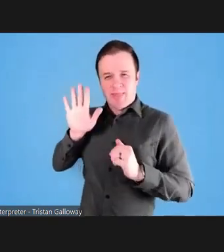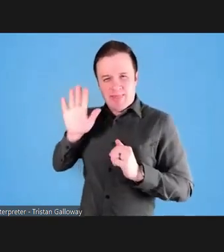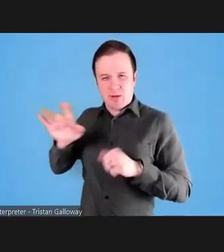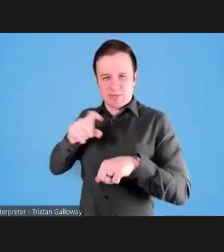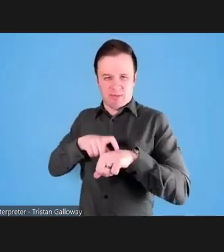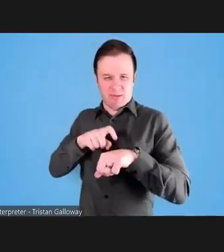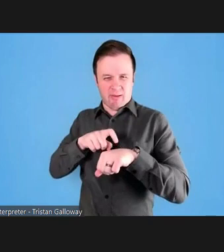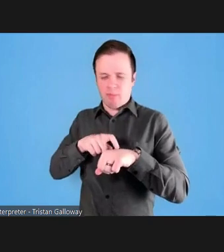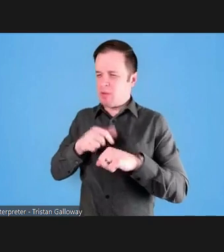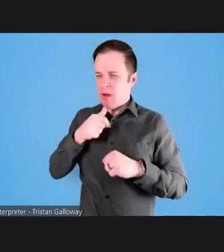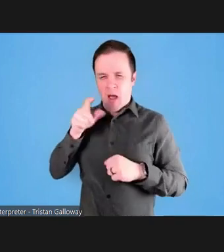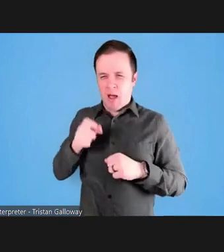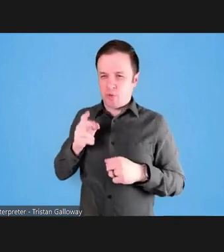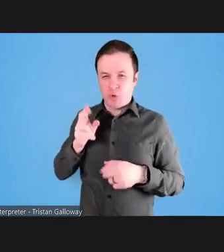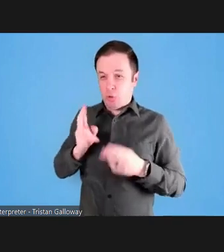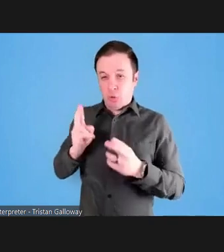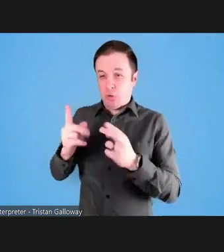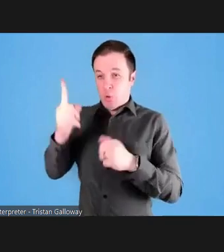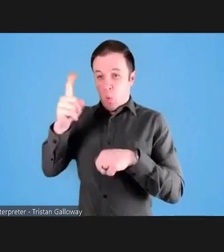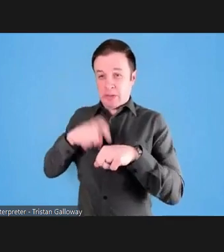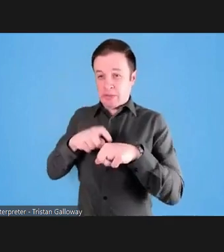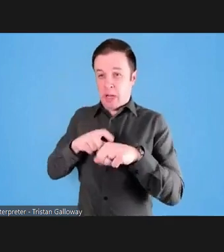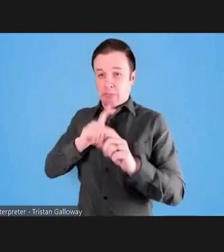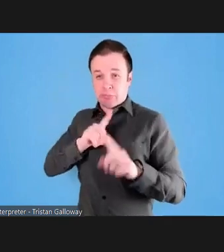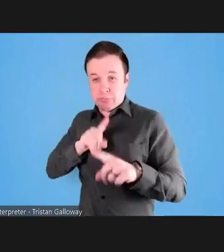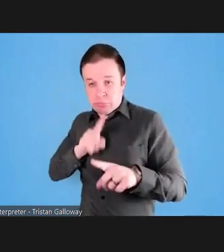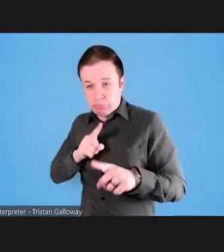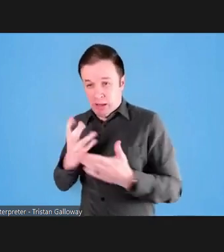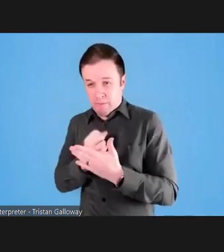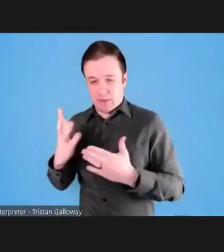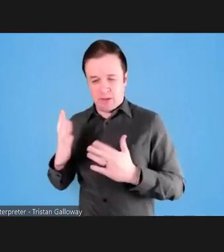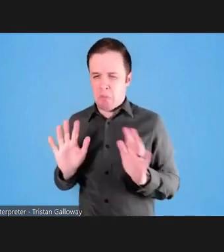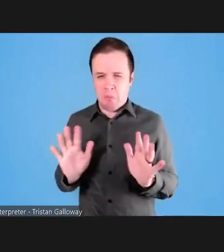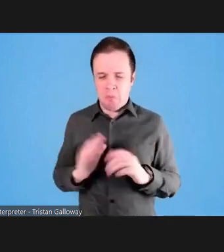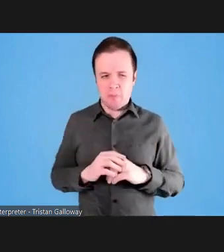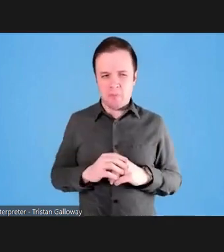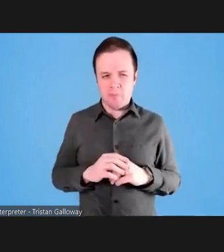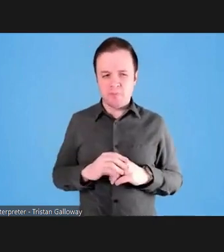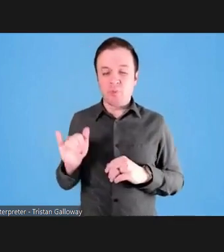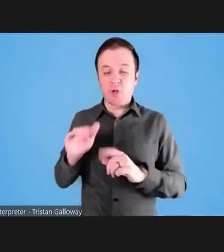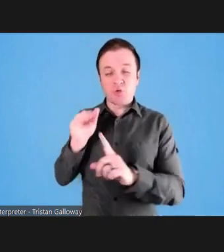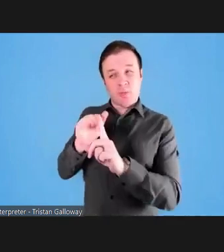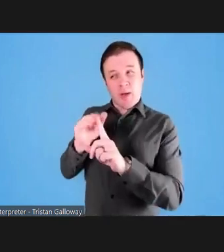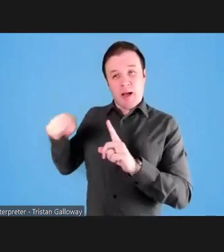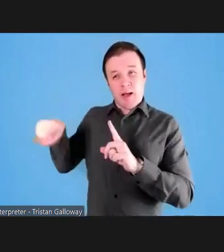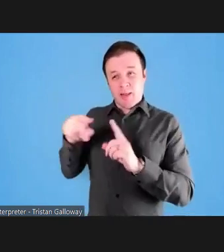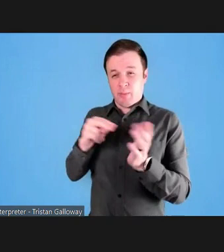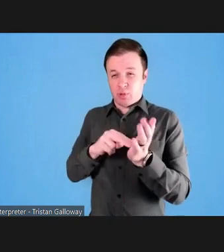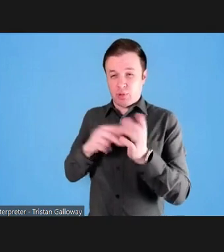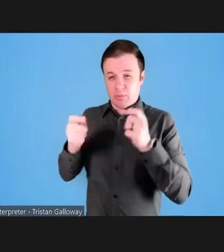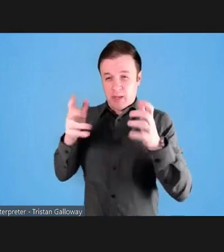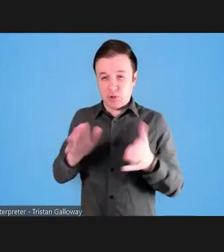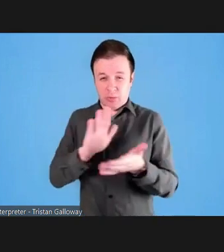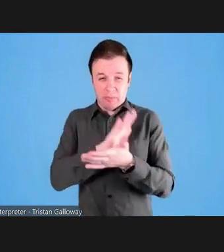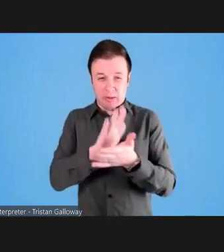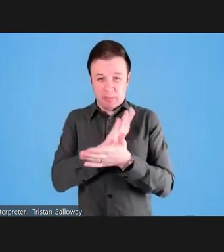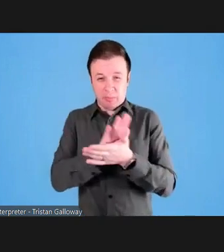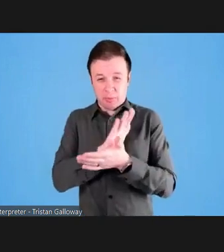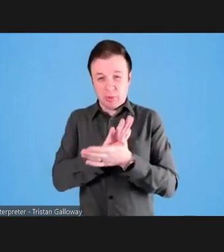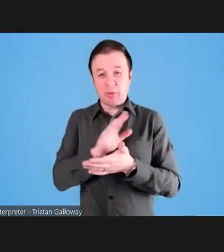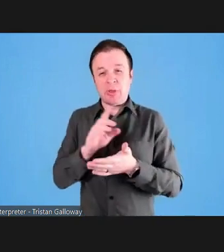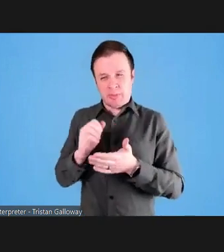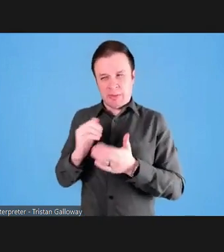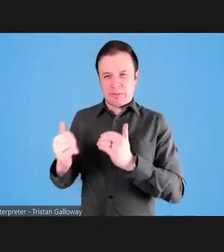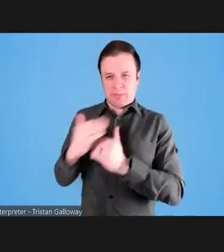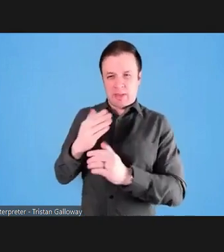to be completed in one fell swoop. You will also want to remind them to complete the nurse manager worksheet and submit it back to you a